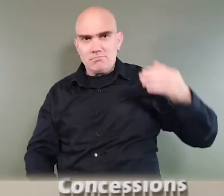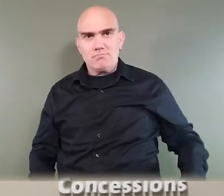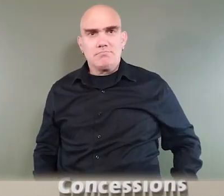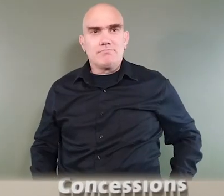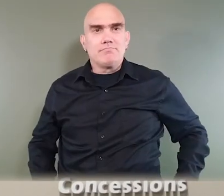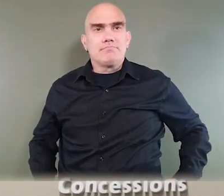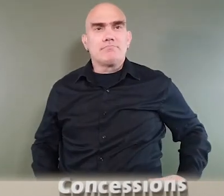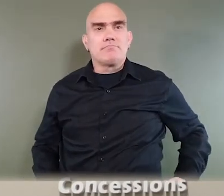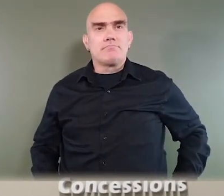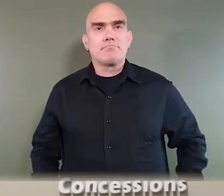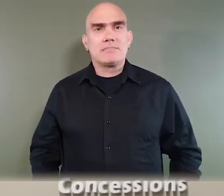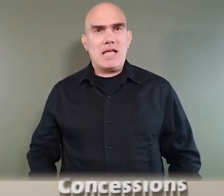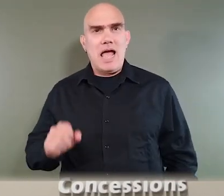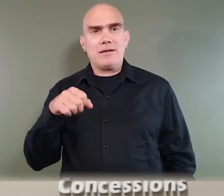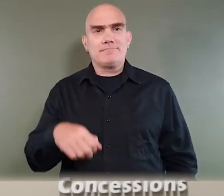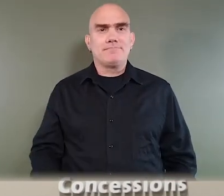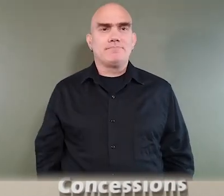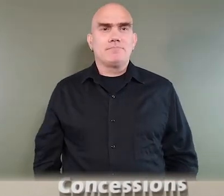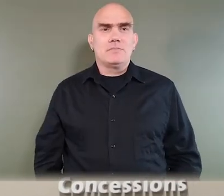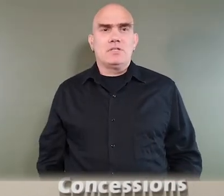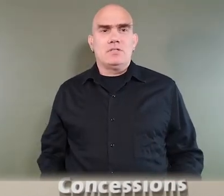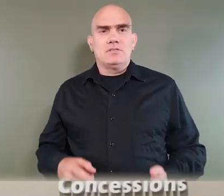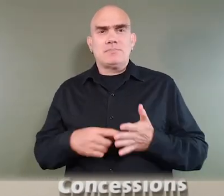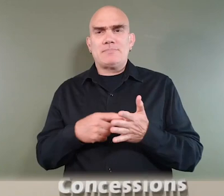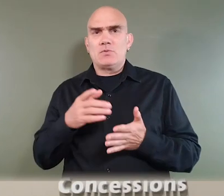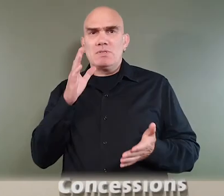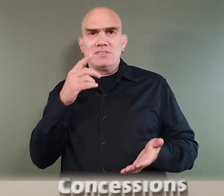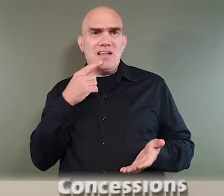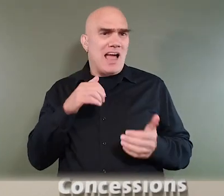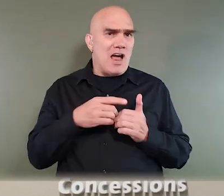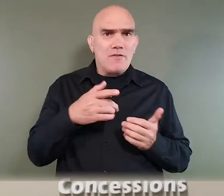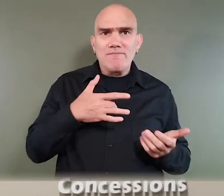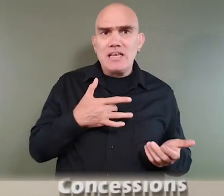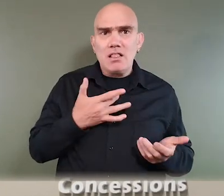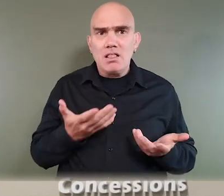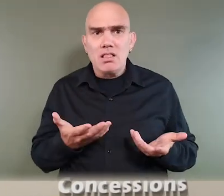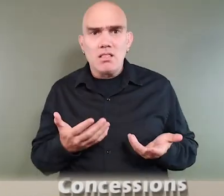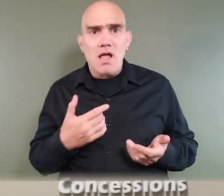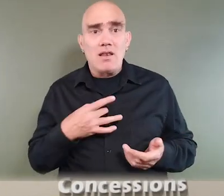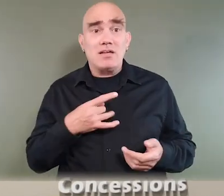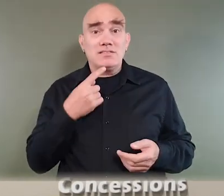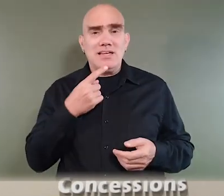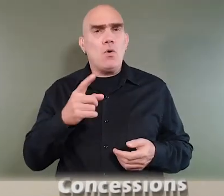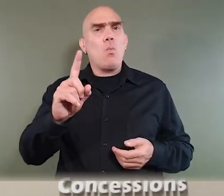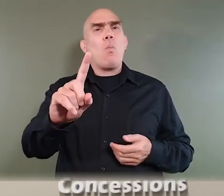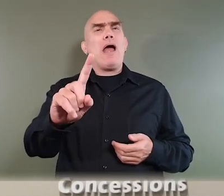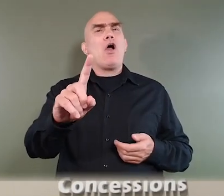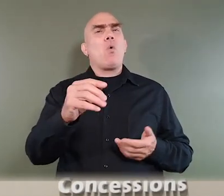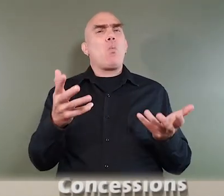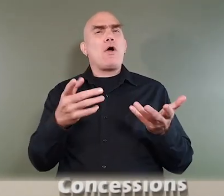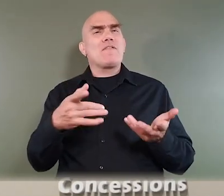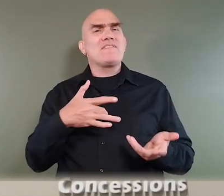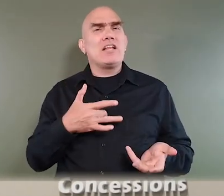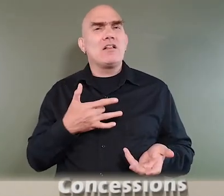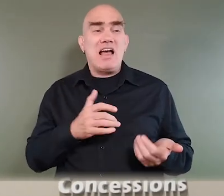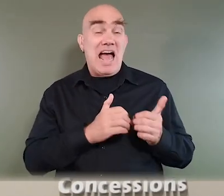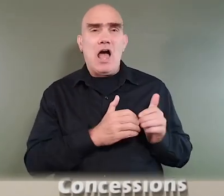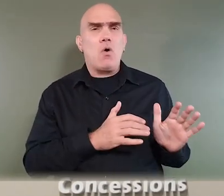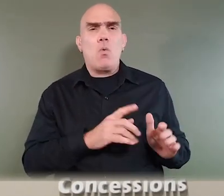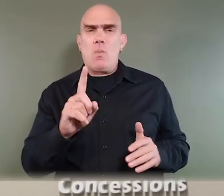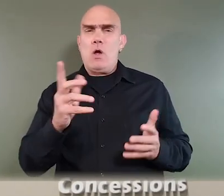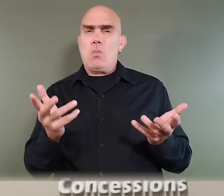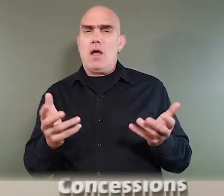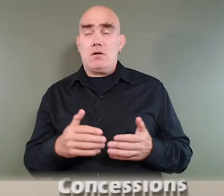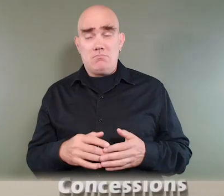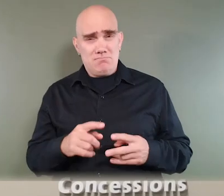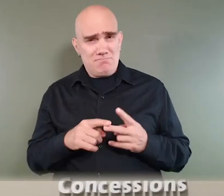Yeah. So sometimes they'll say, how do you feel? I like to say, where and what do you feel? Those are two really important